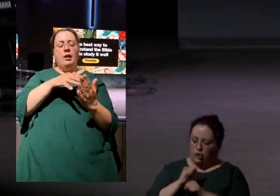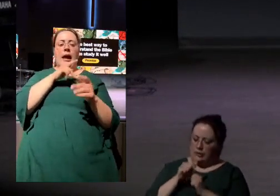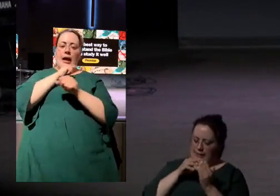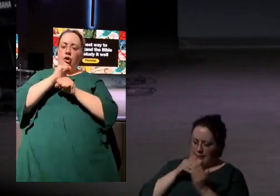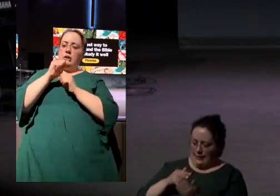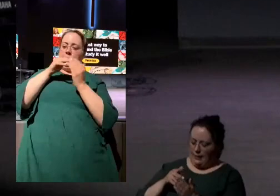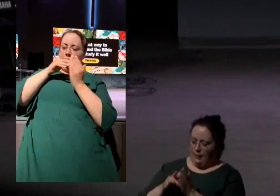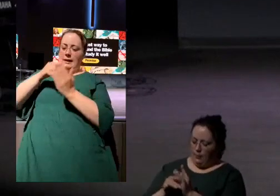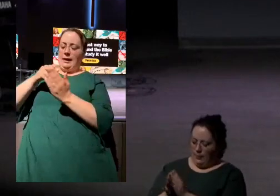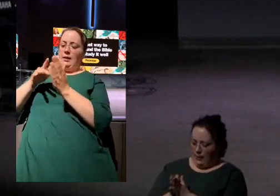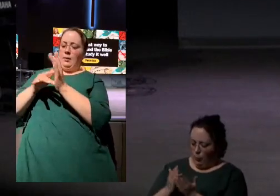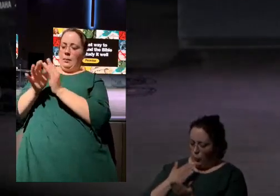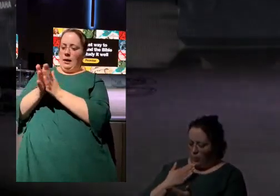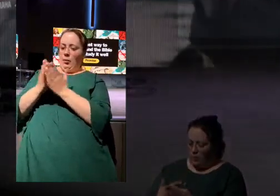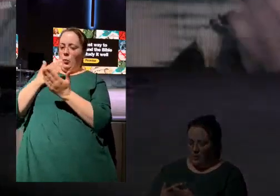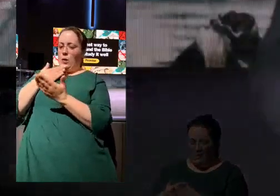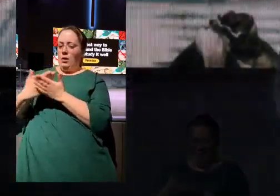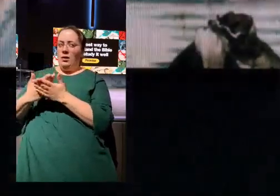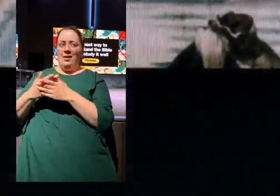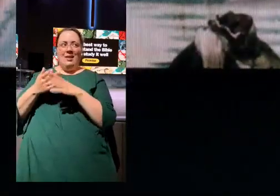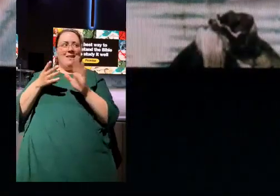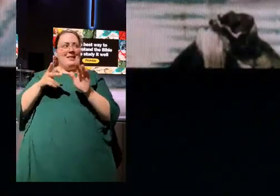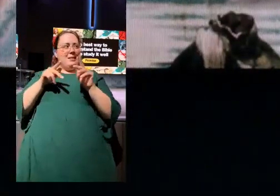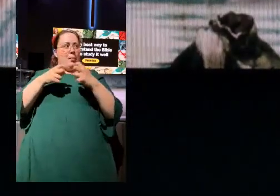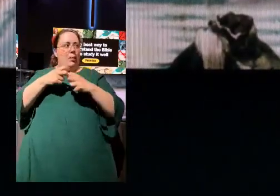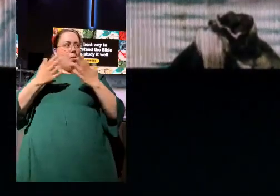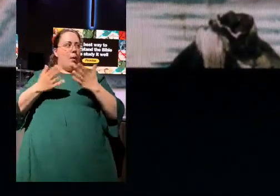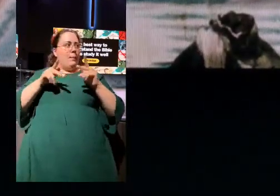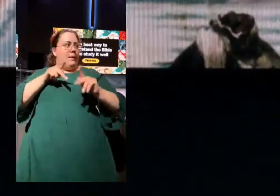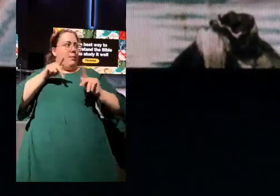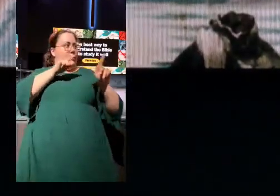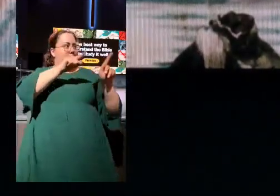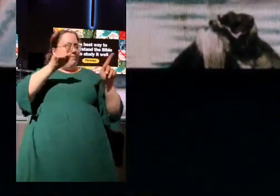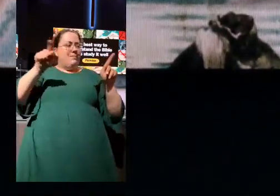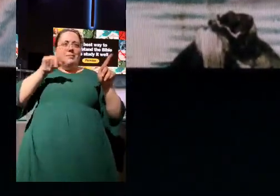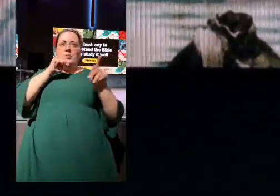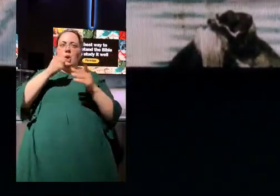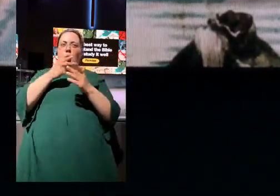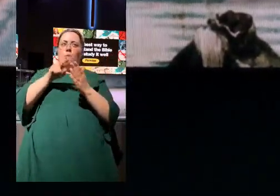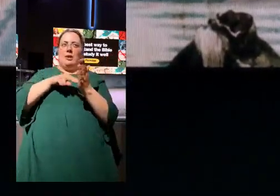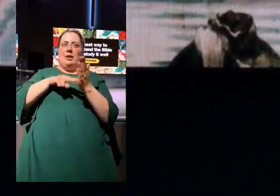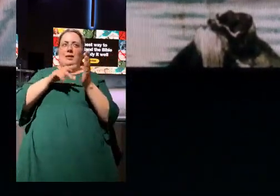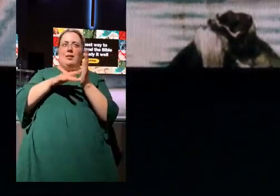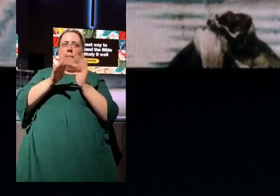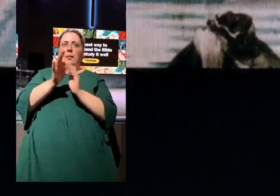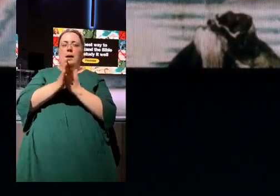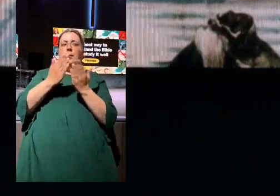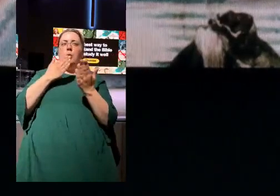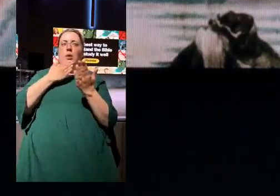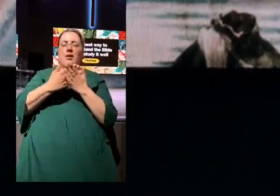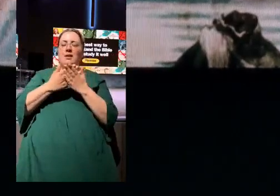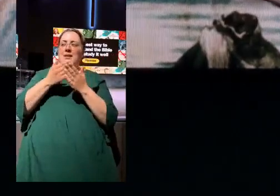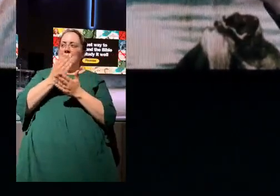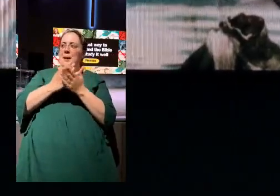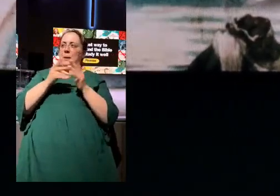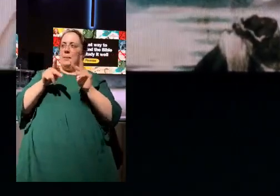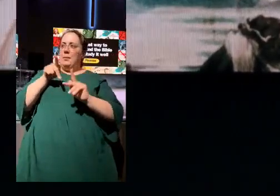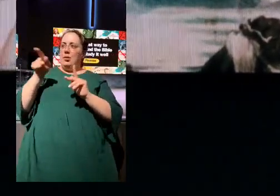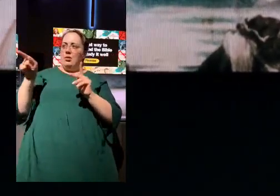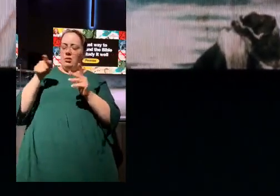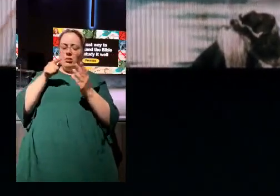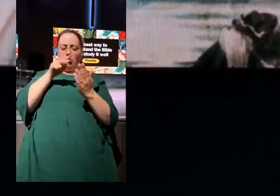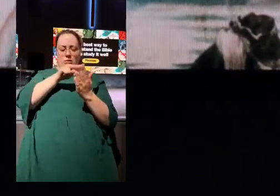Bible well. And when they don't study the Bible well, they say misleading things. They make decisions that weren't necessarily inspired by